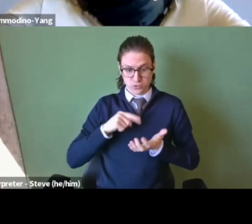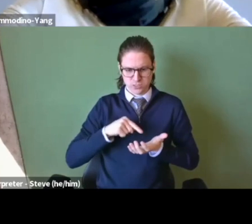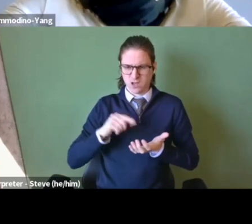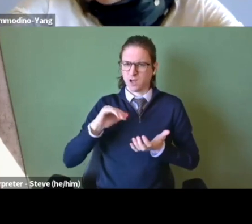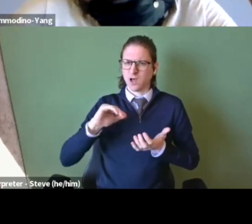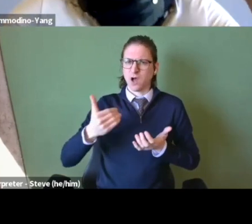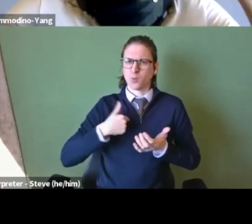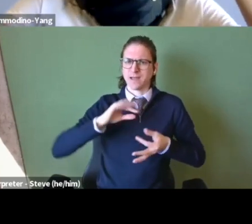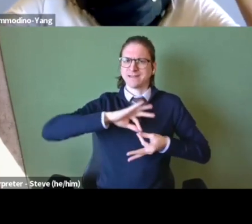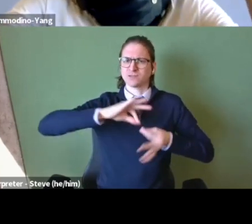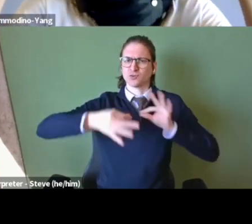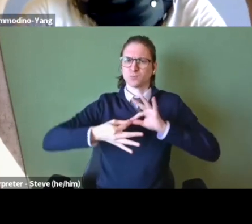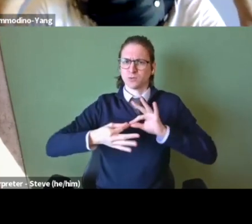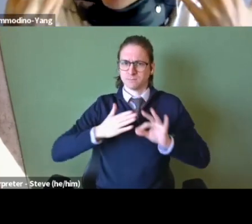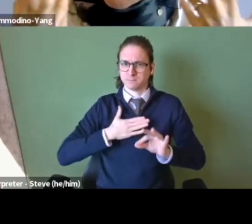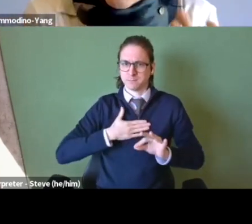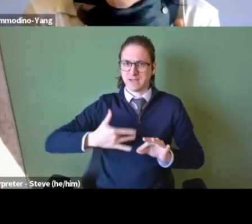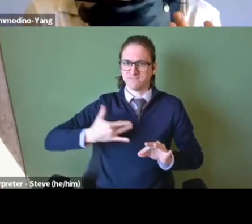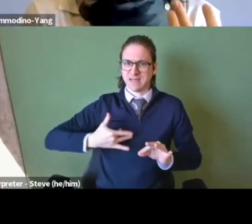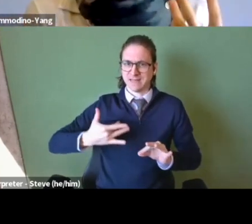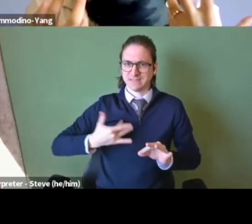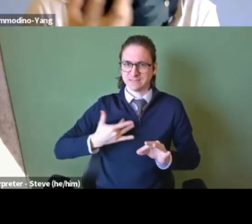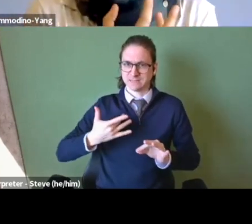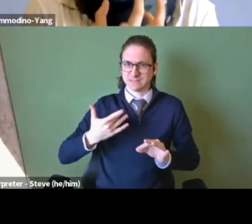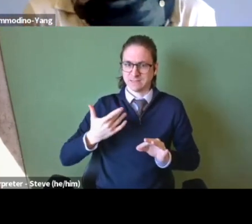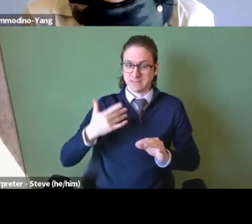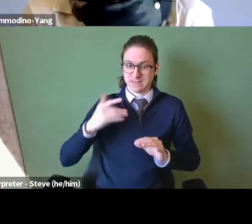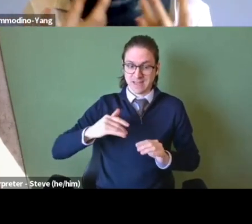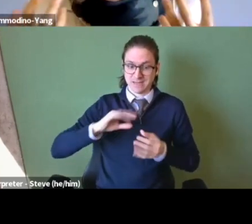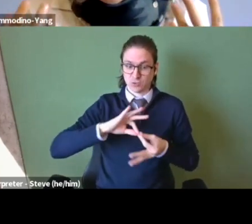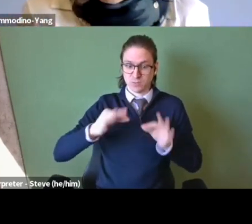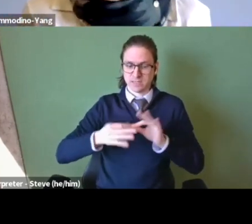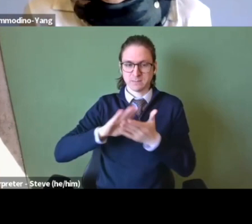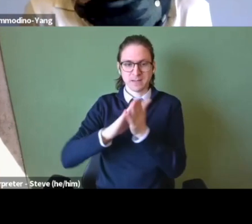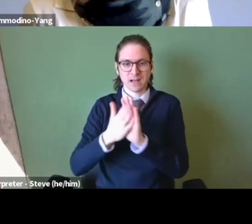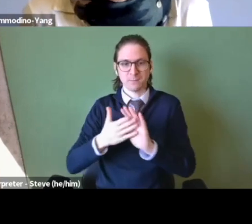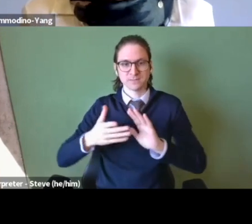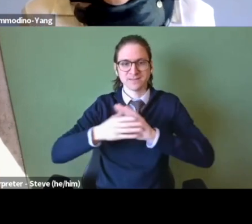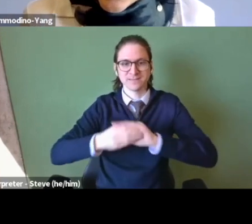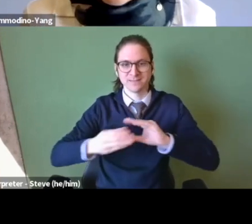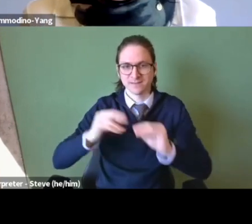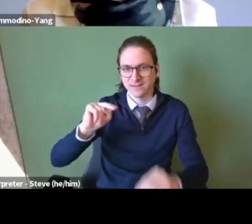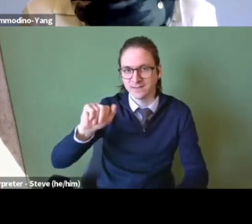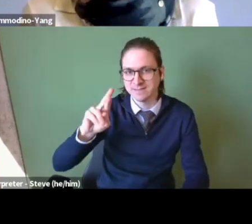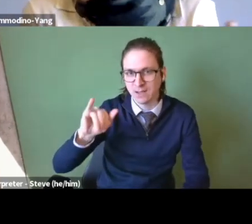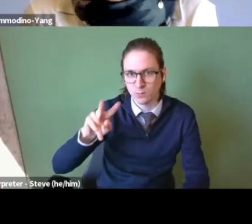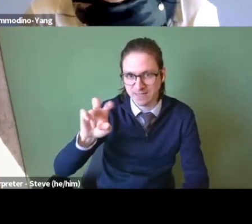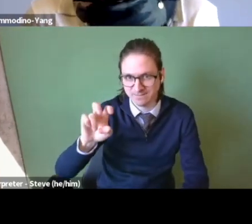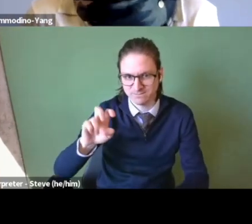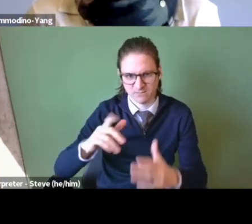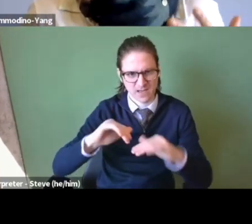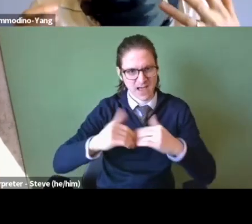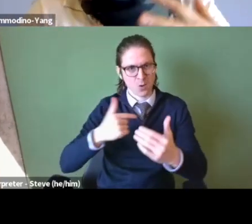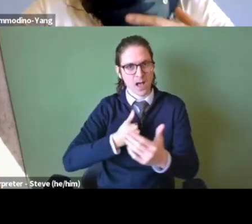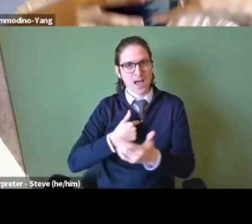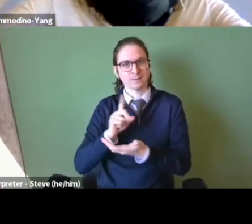as narratives that become part of the experience of the world that you have